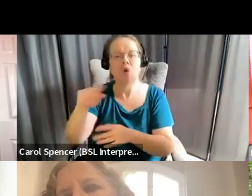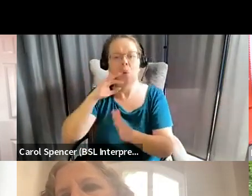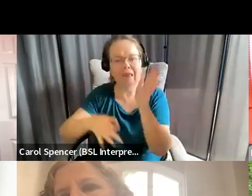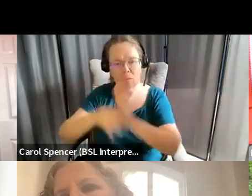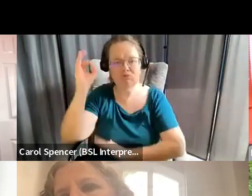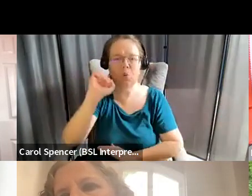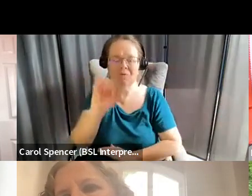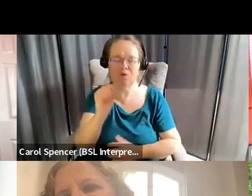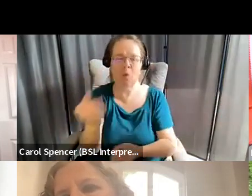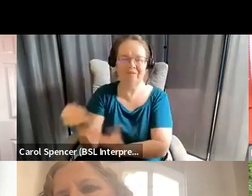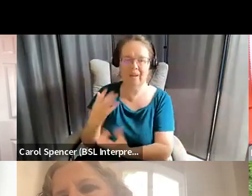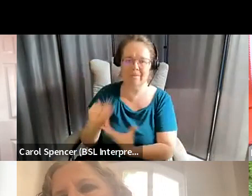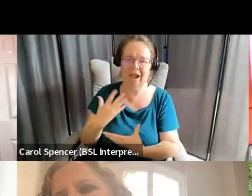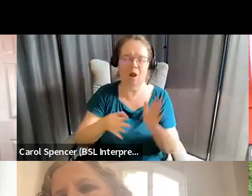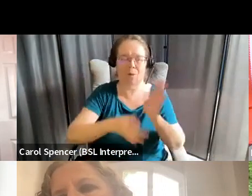That's what I'd say.